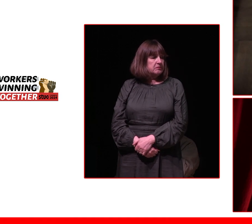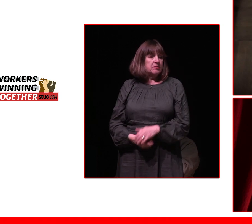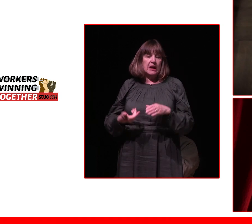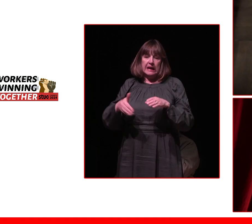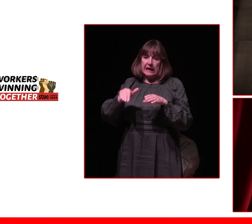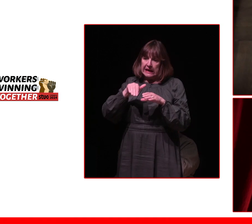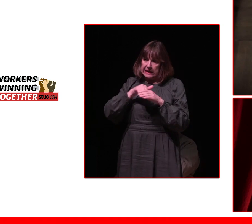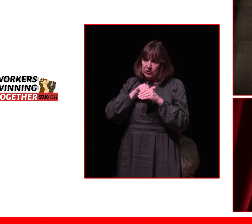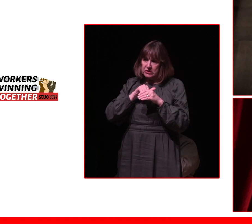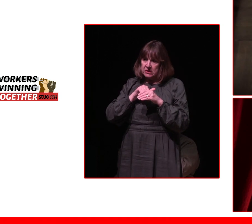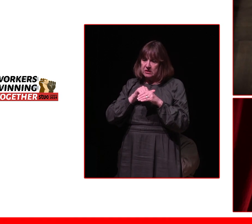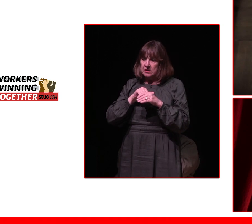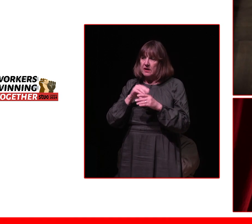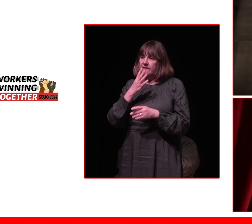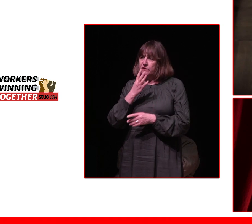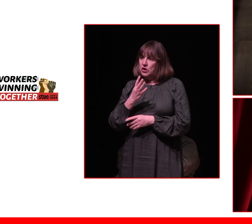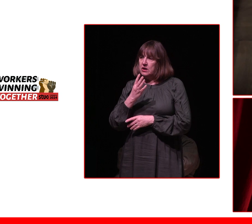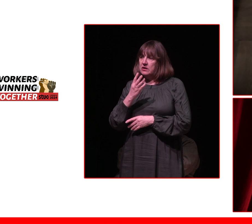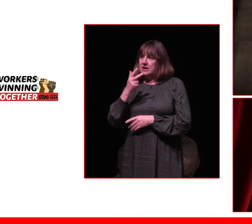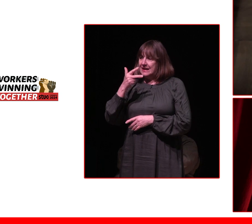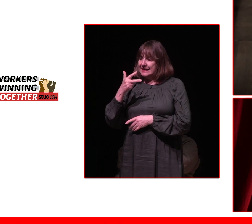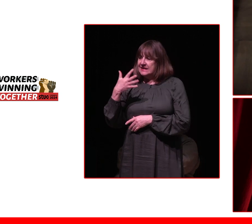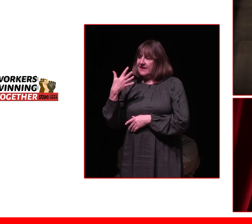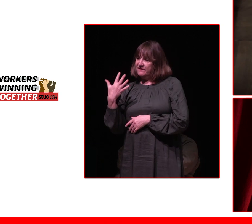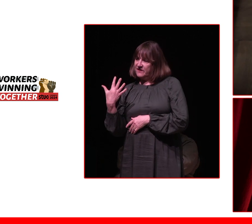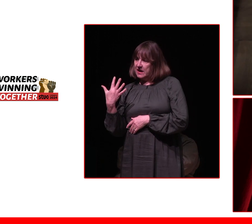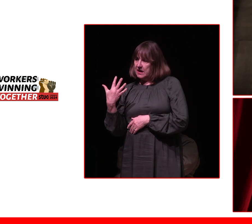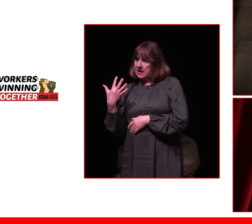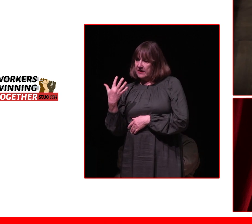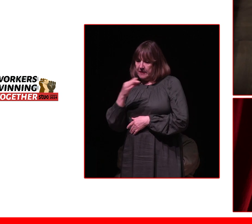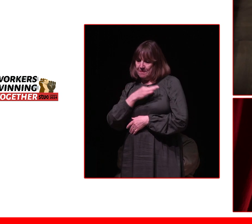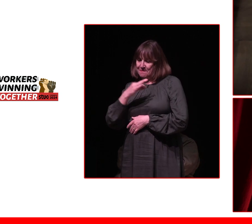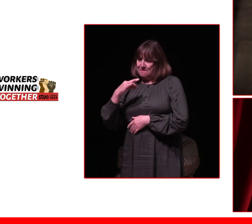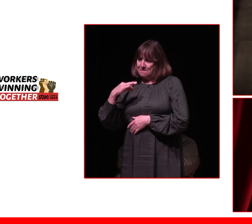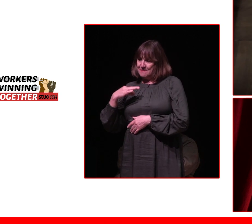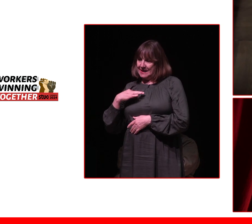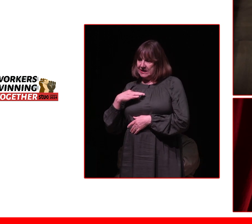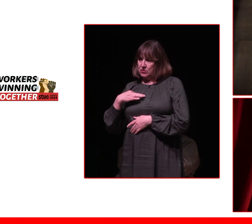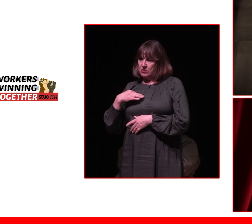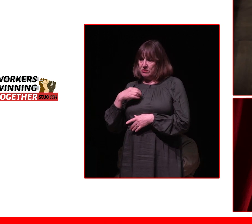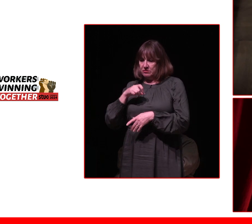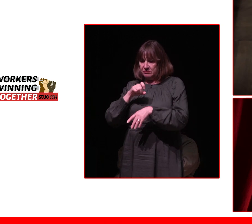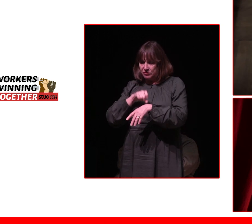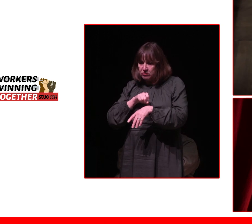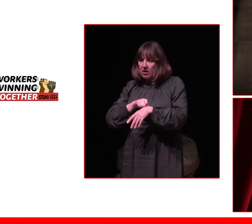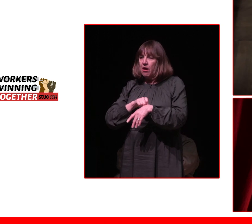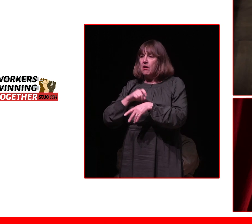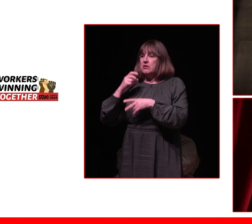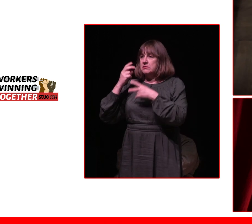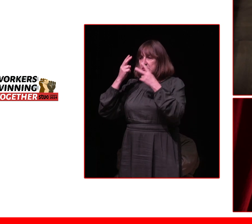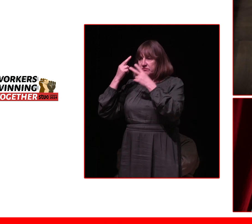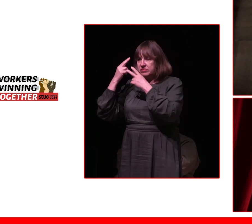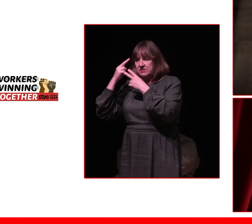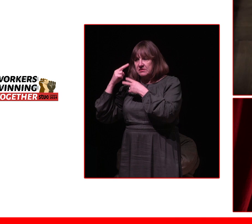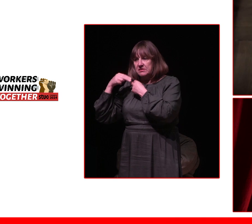Including also 485 of medical staff, nurses, doctors.